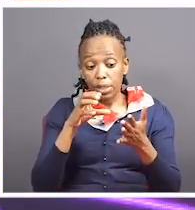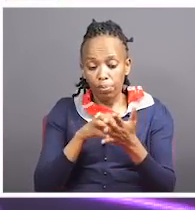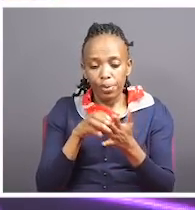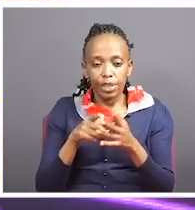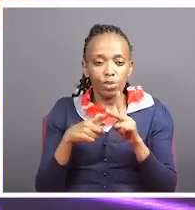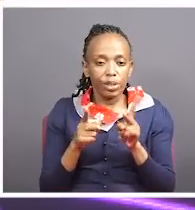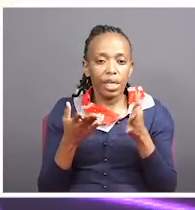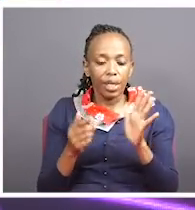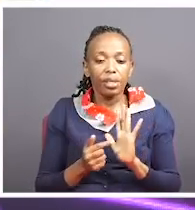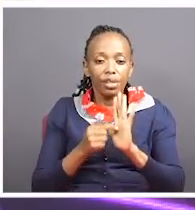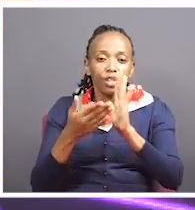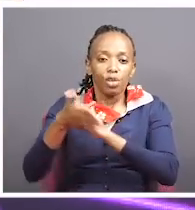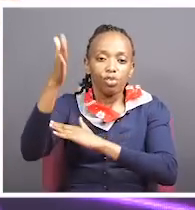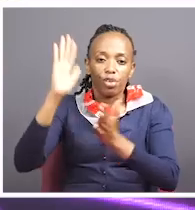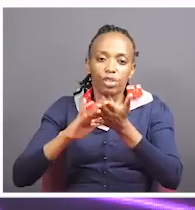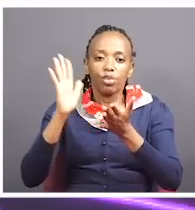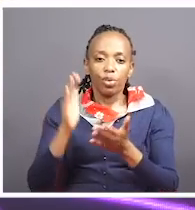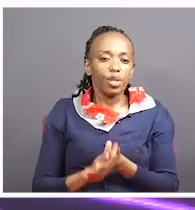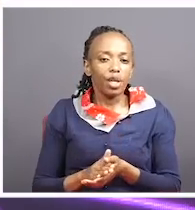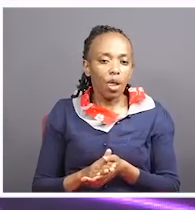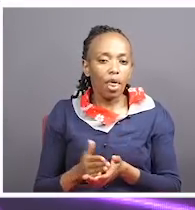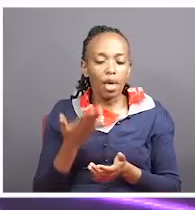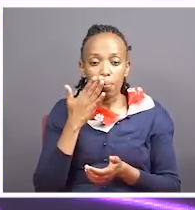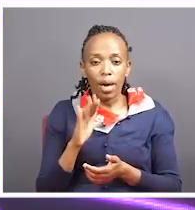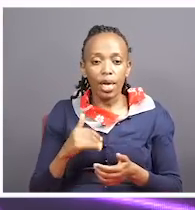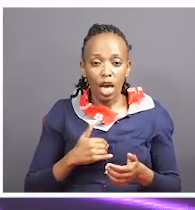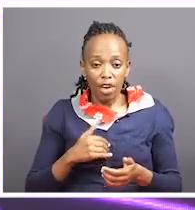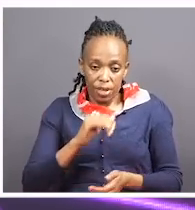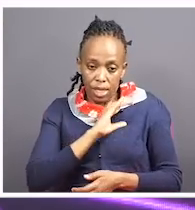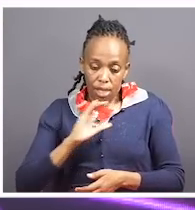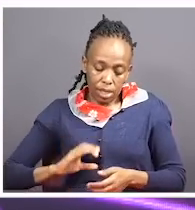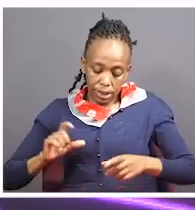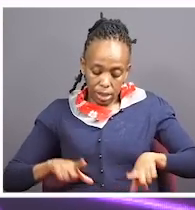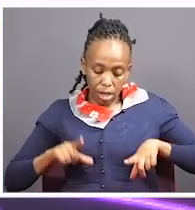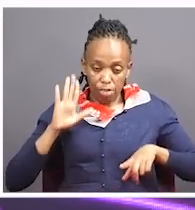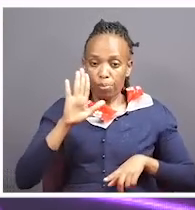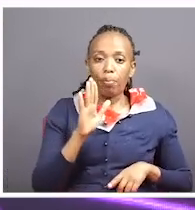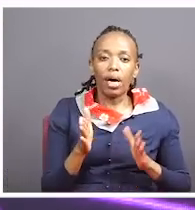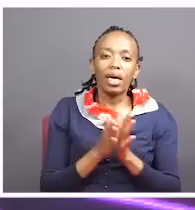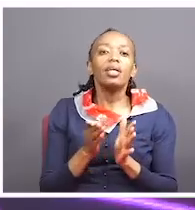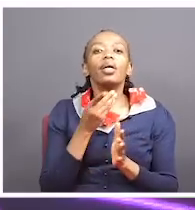start this radiation of God's glory is by having Christ in your